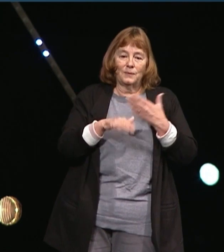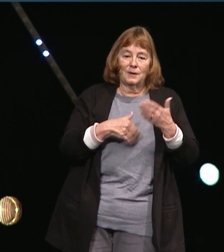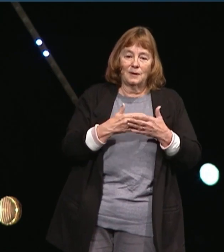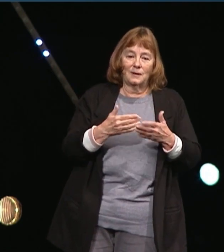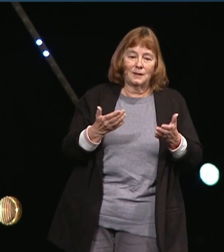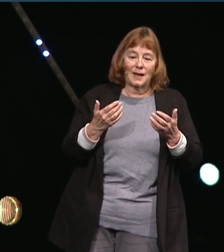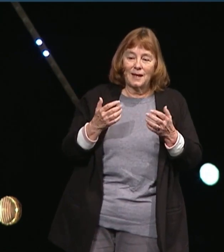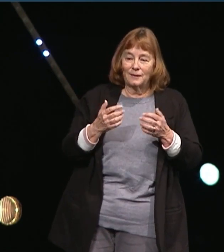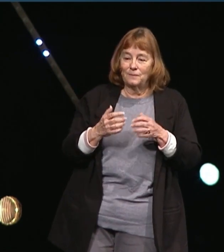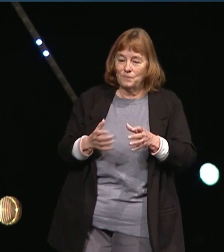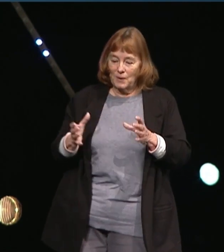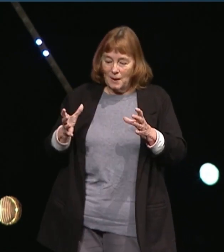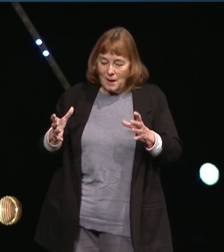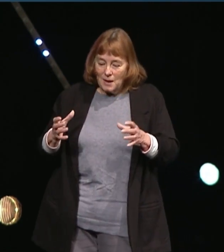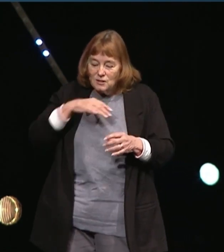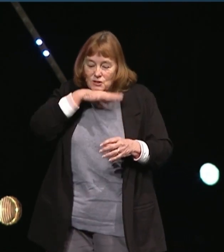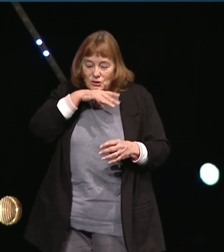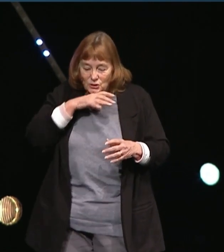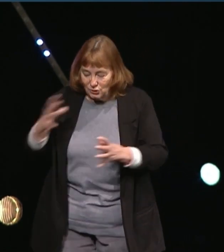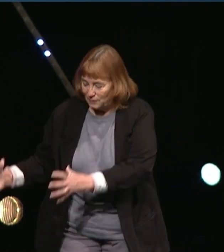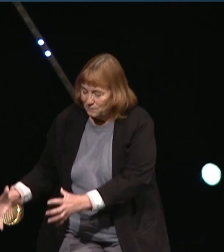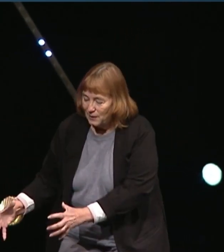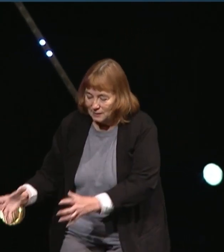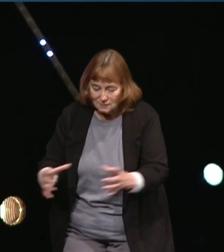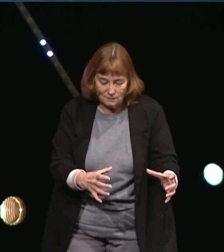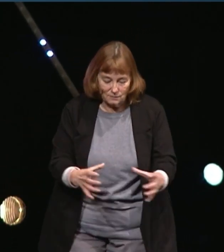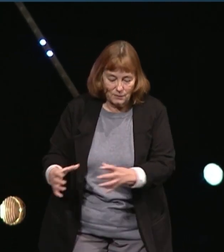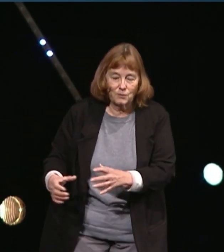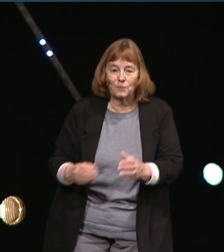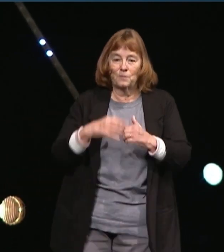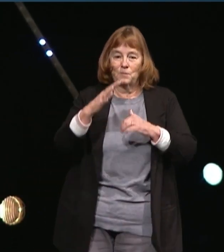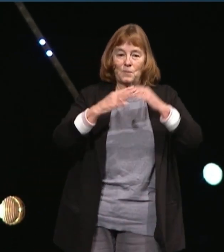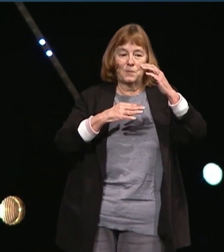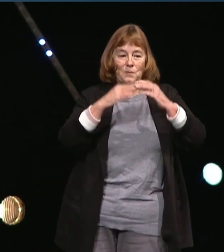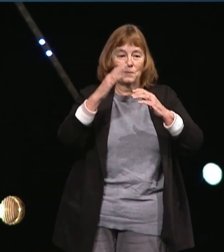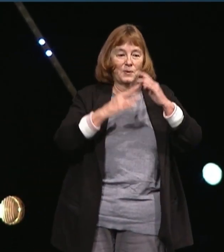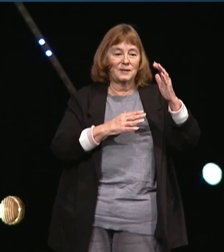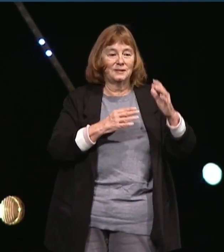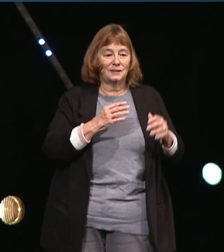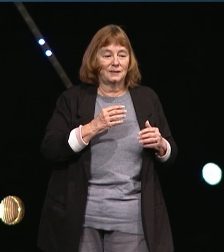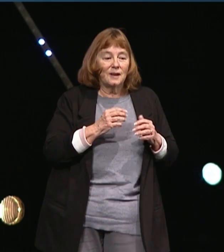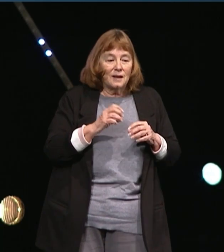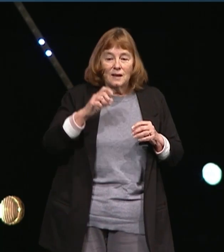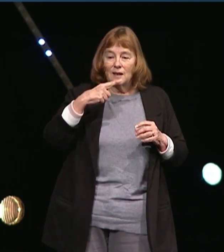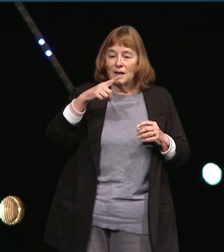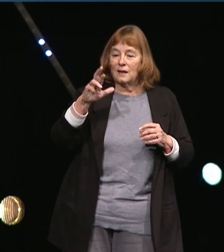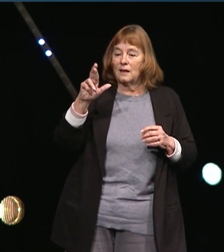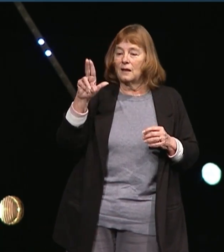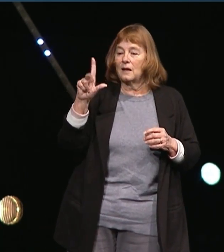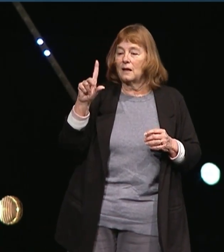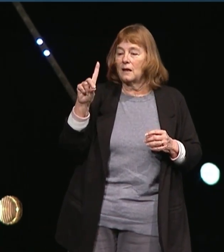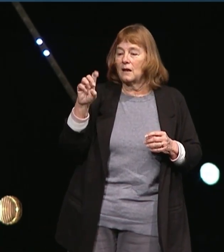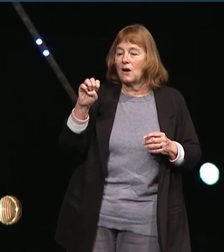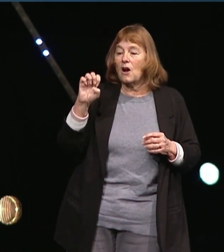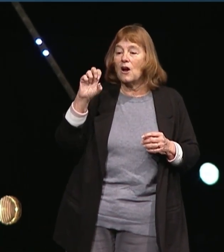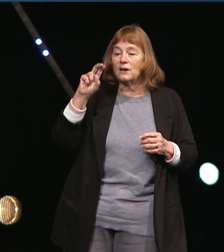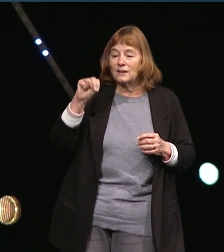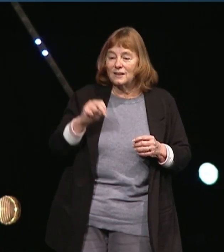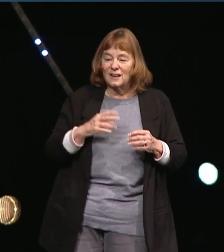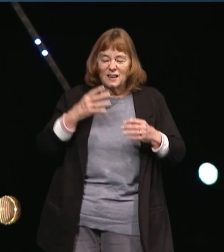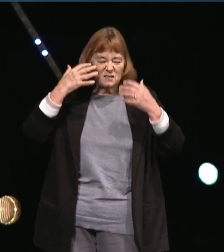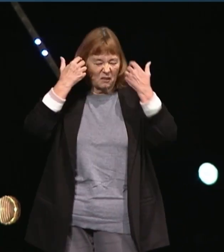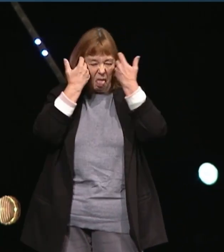dirt, which was so fun, actually. We were building a garden and just sweaty and dirty, and it was